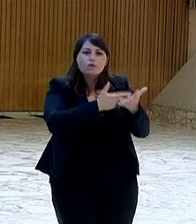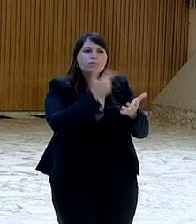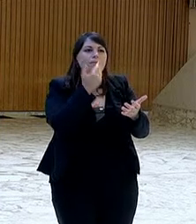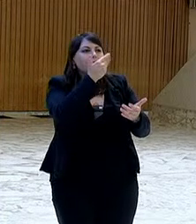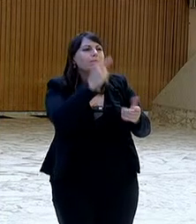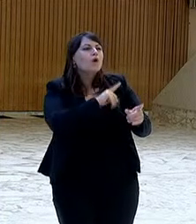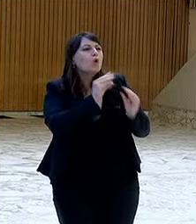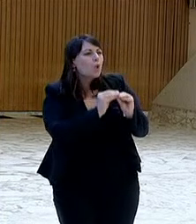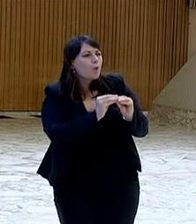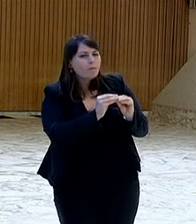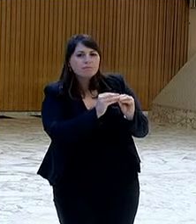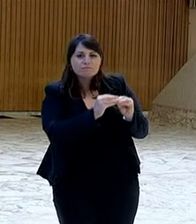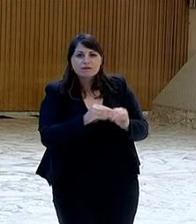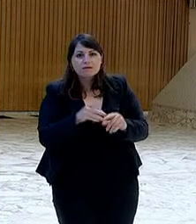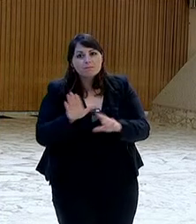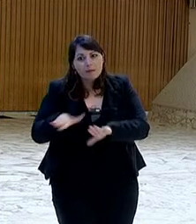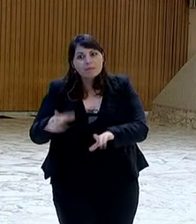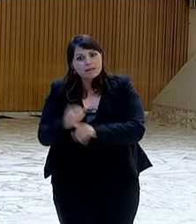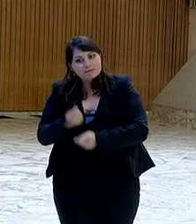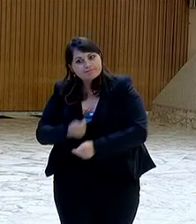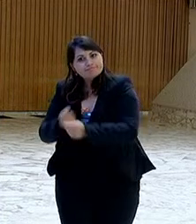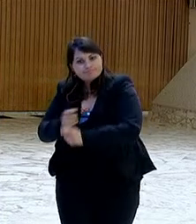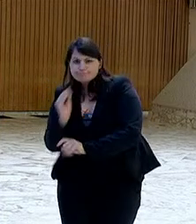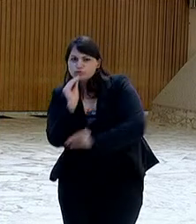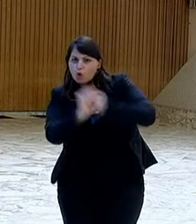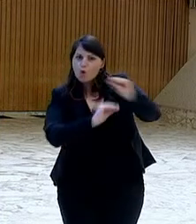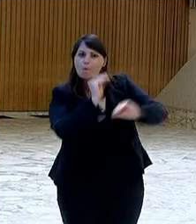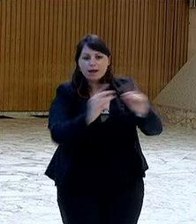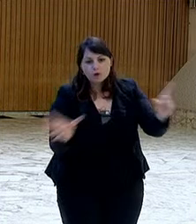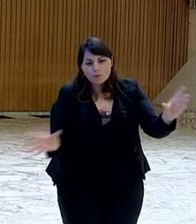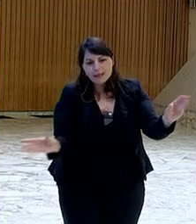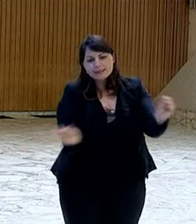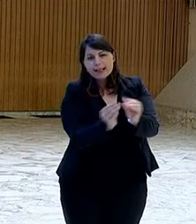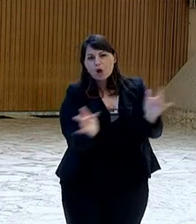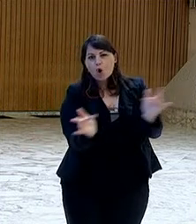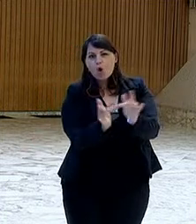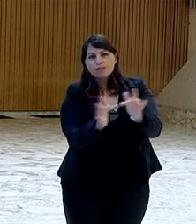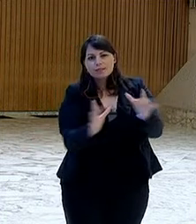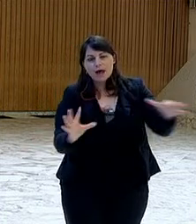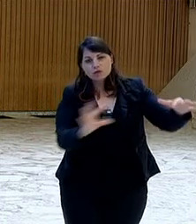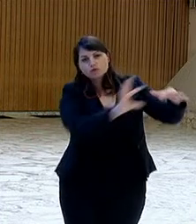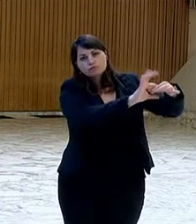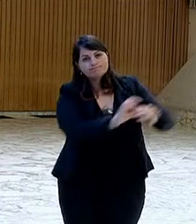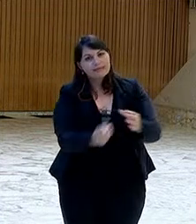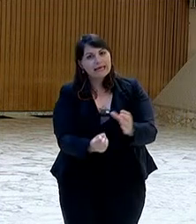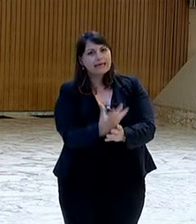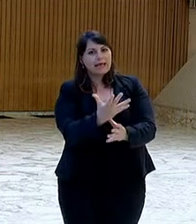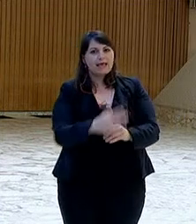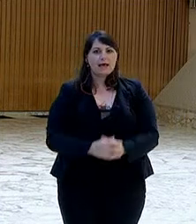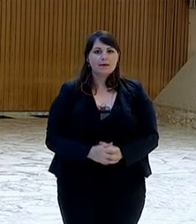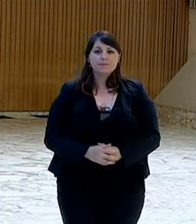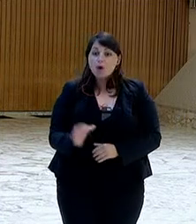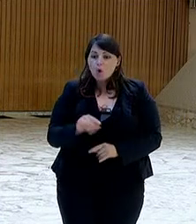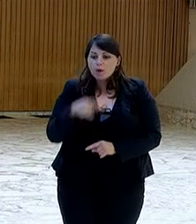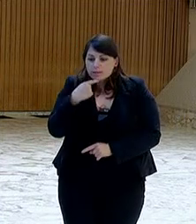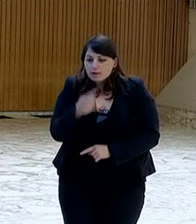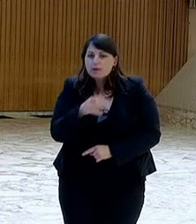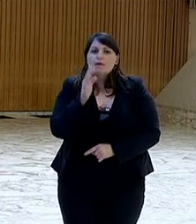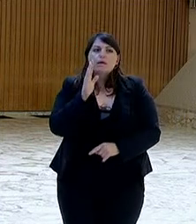Volunteer together. You were a refugee. How can we help refugees today? Ask the tough